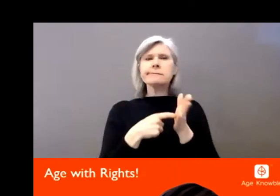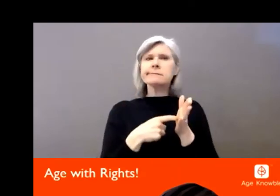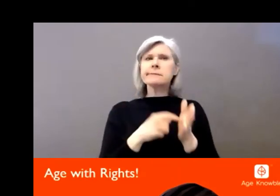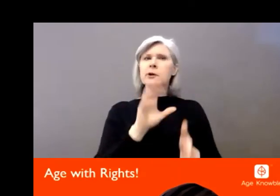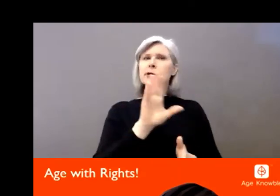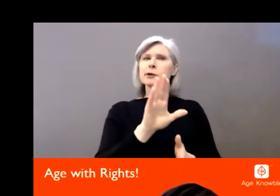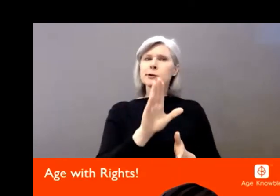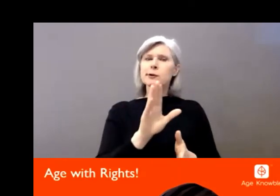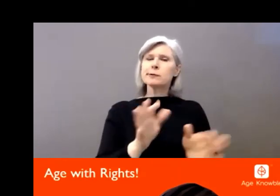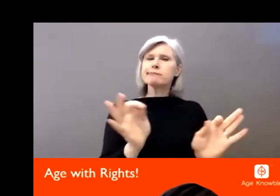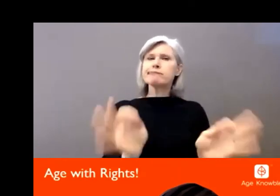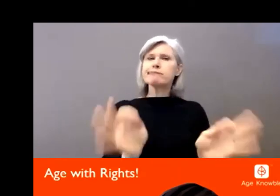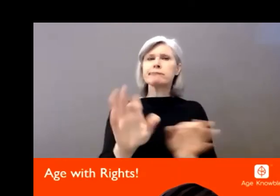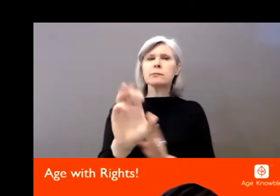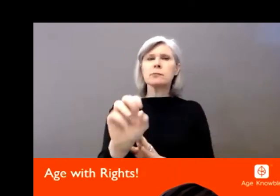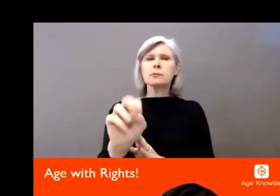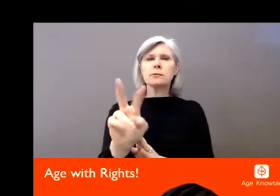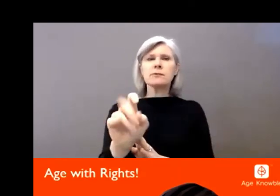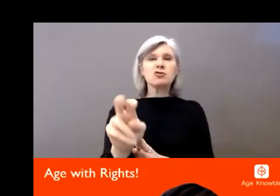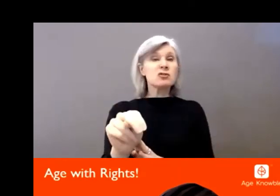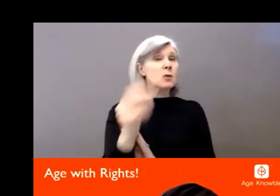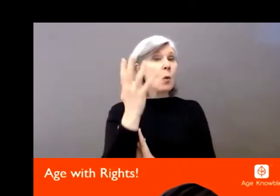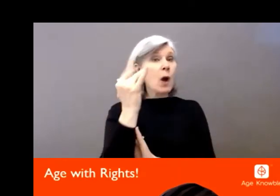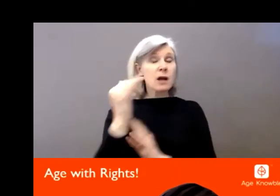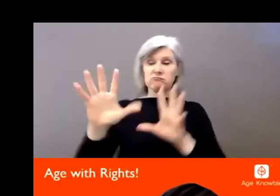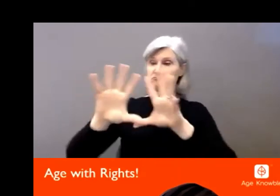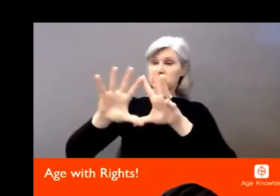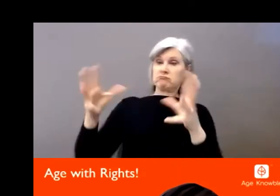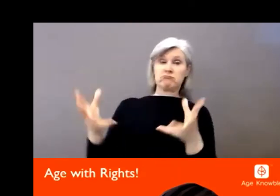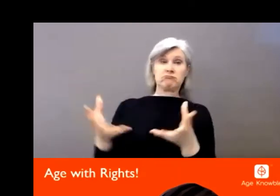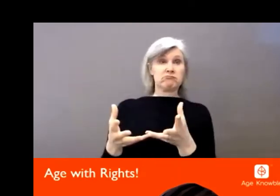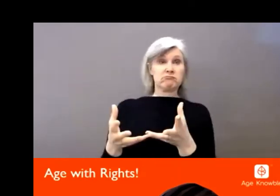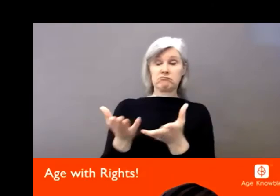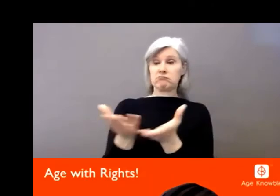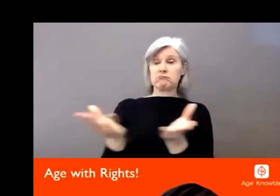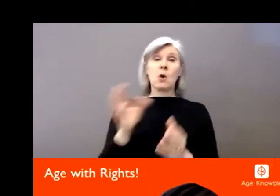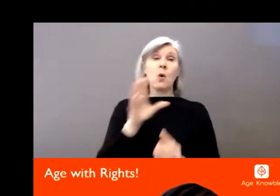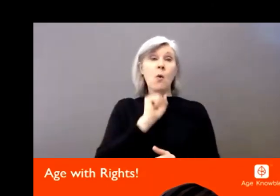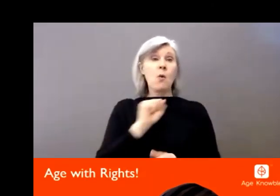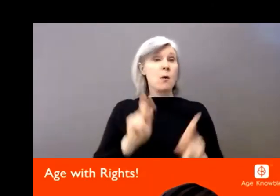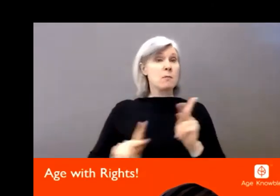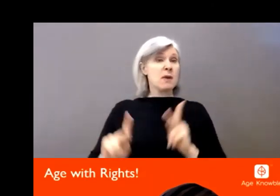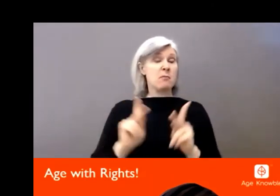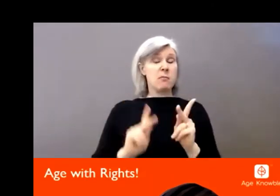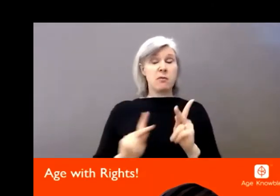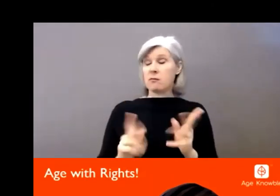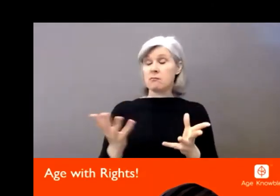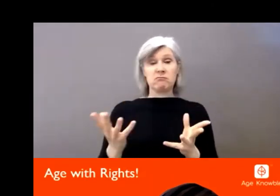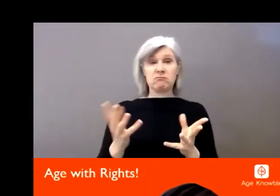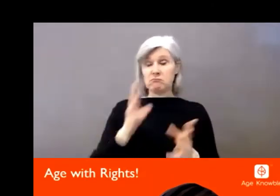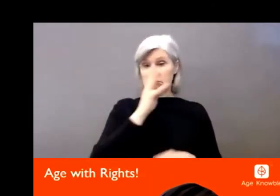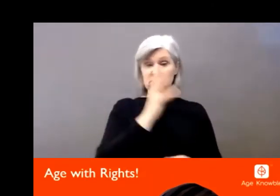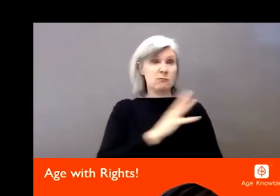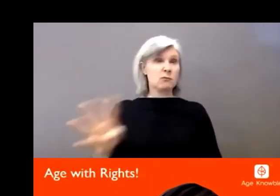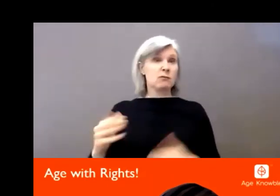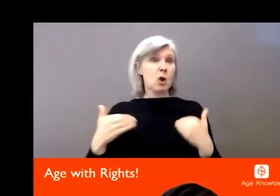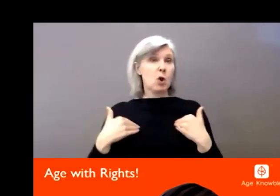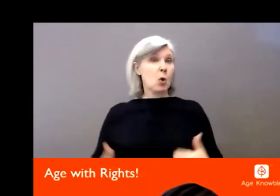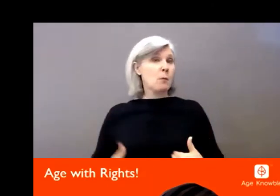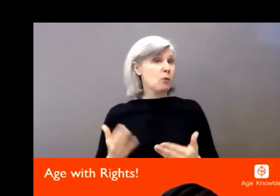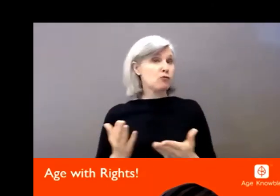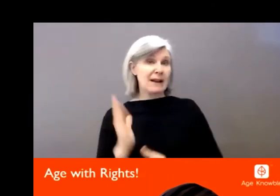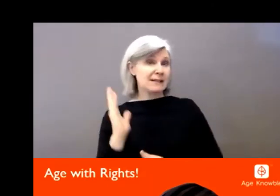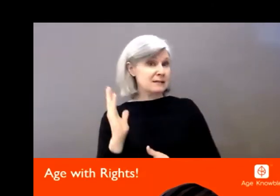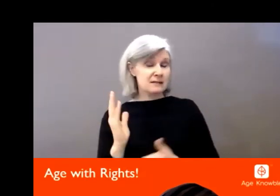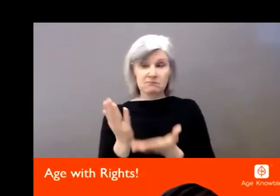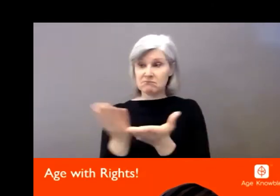human rights across all the globe, as COVID has so clearly shown and has been illustrated by our speakers. Because older